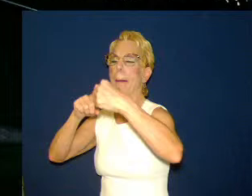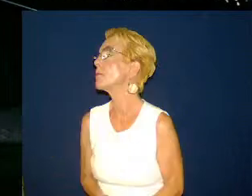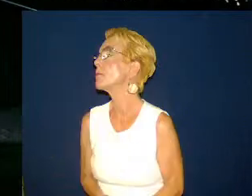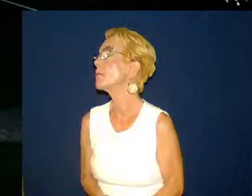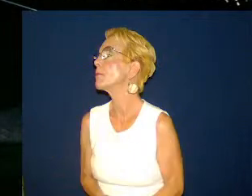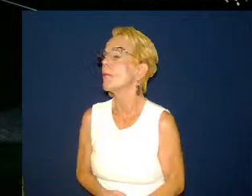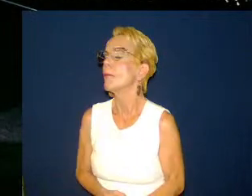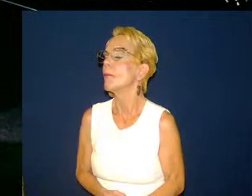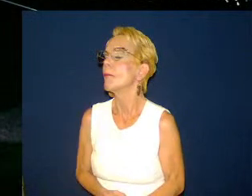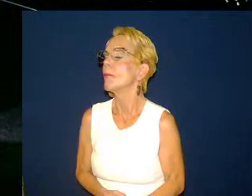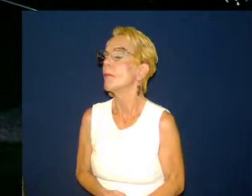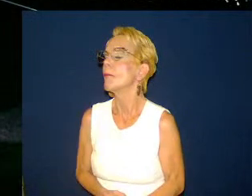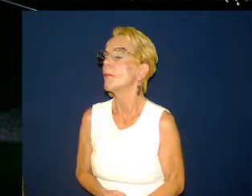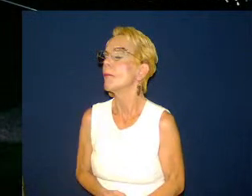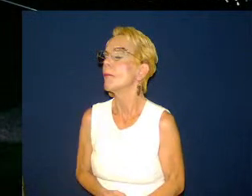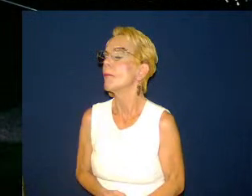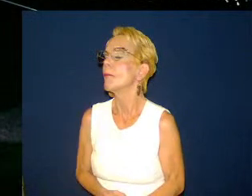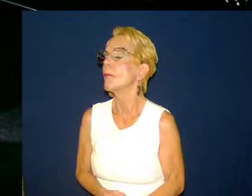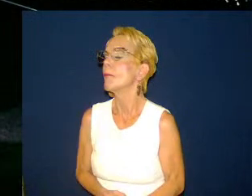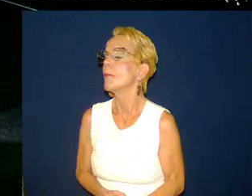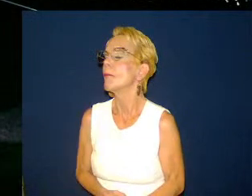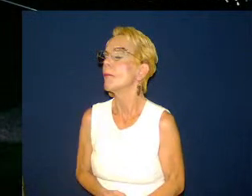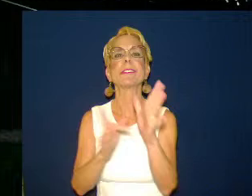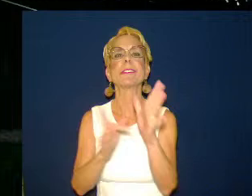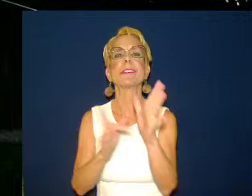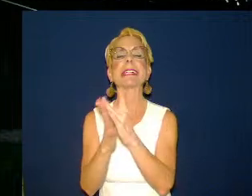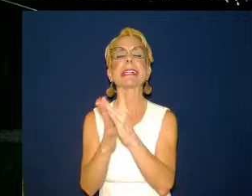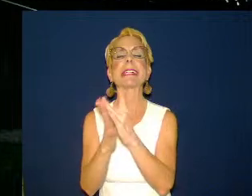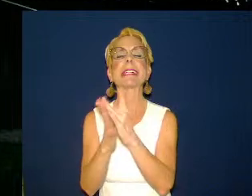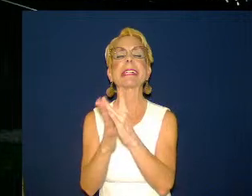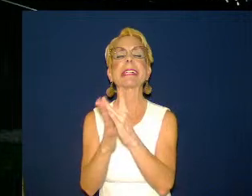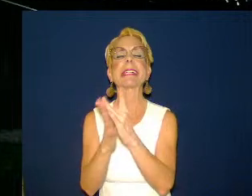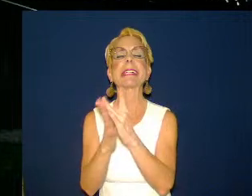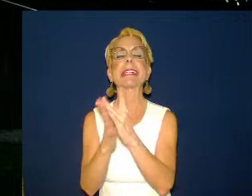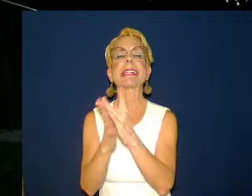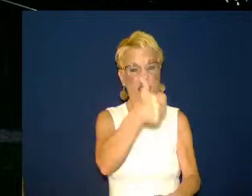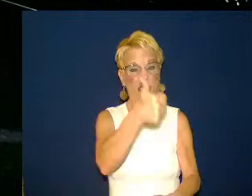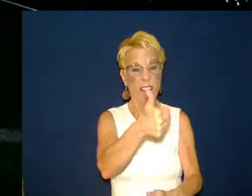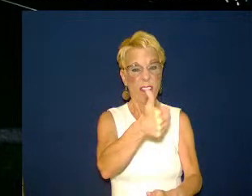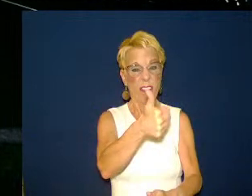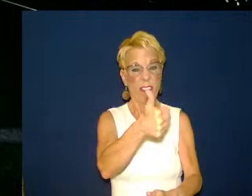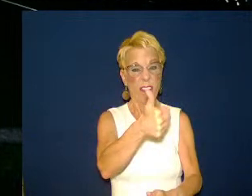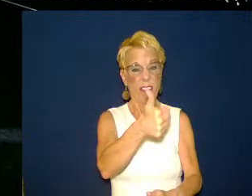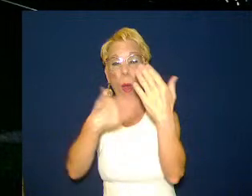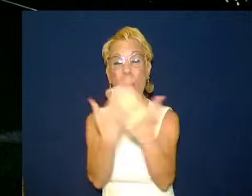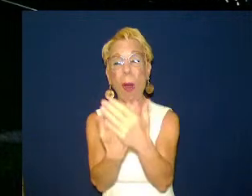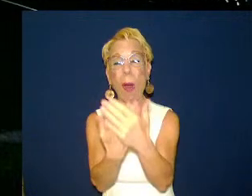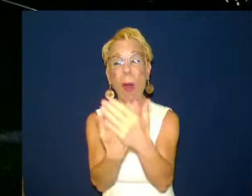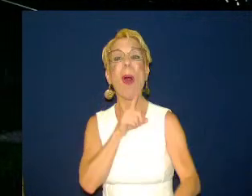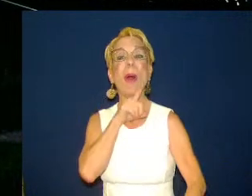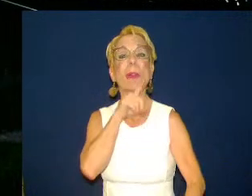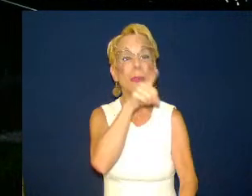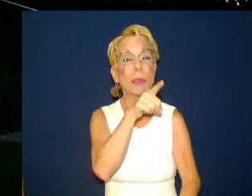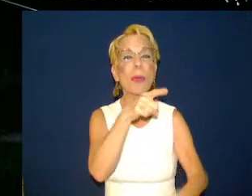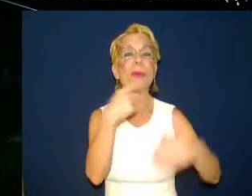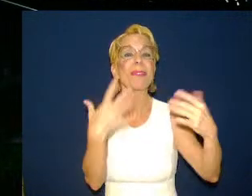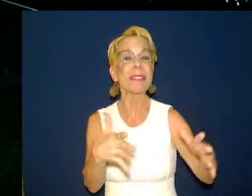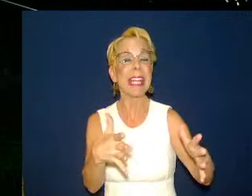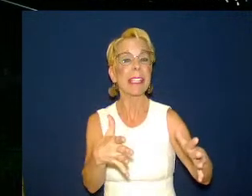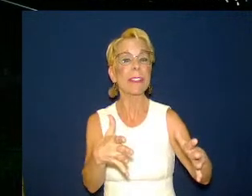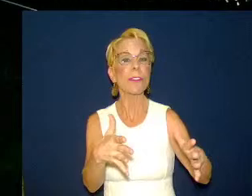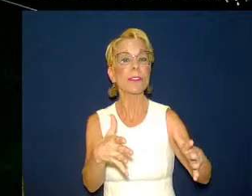in total contrast. He is all truth. He is true. And then the other definition for that